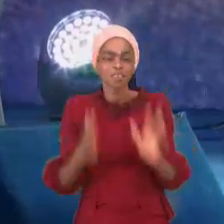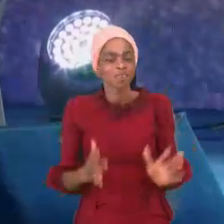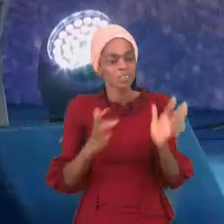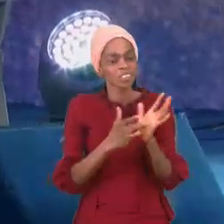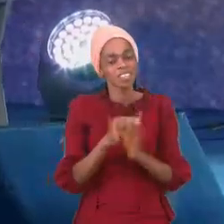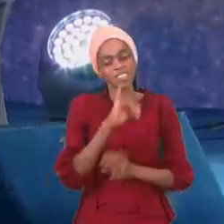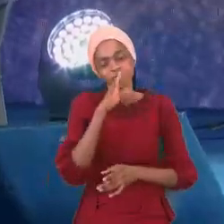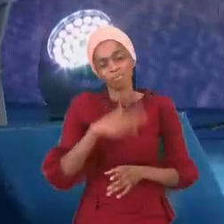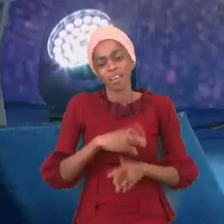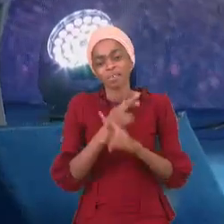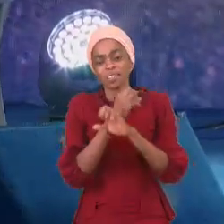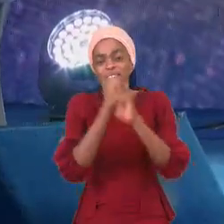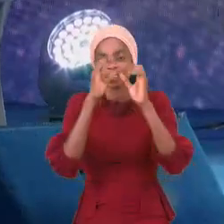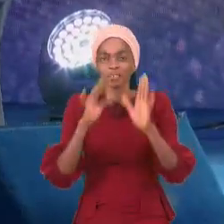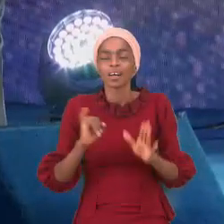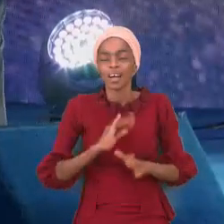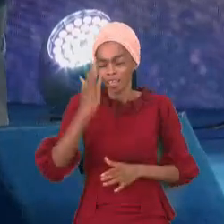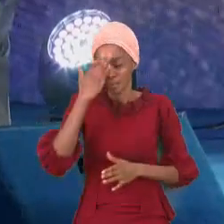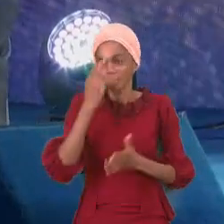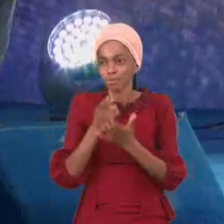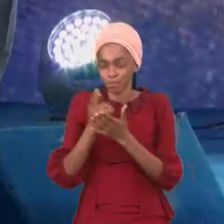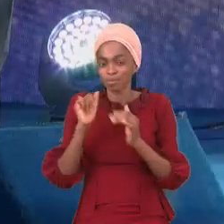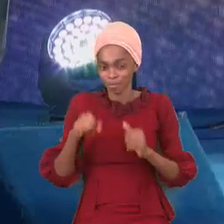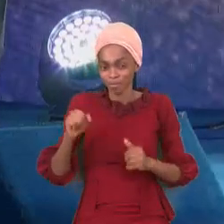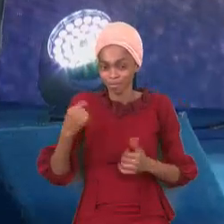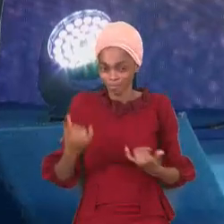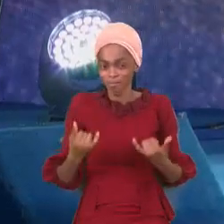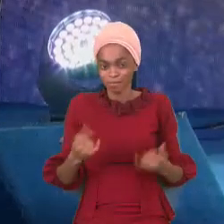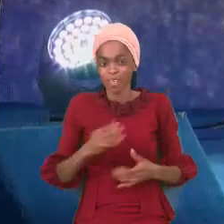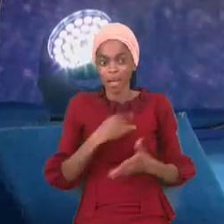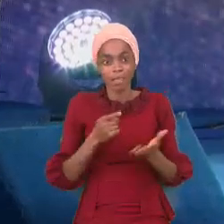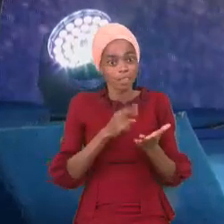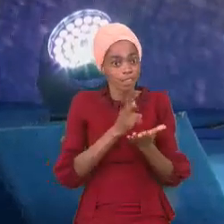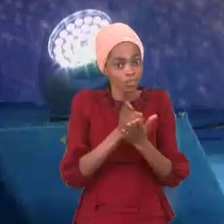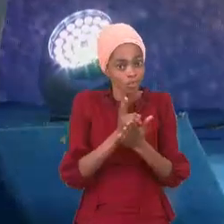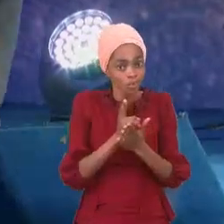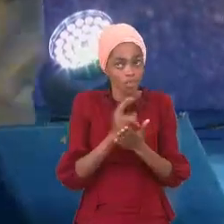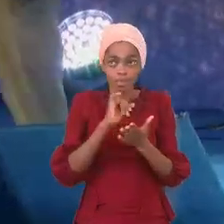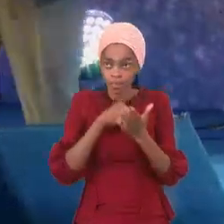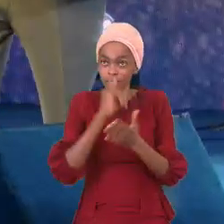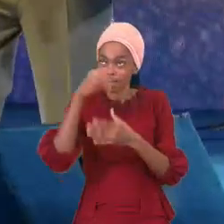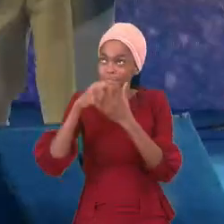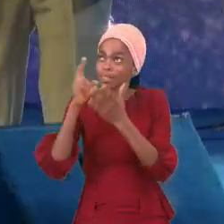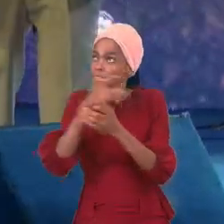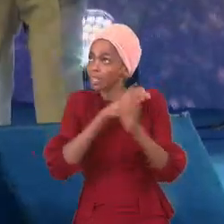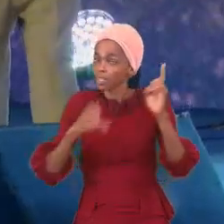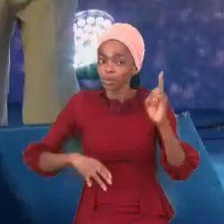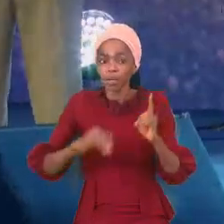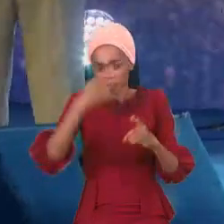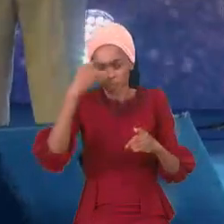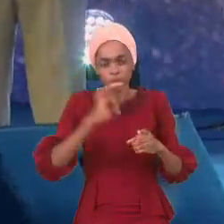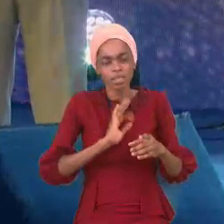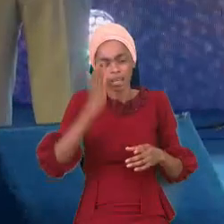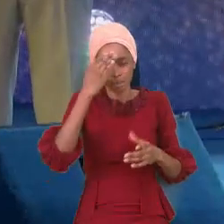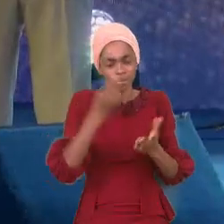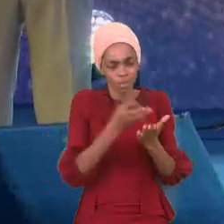Redeemer tonight. I know the truth now. I know the truth. The truth as it is in Christ. And because I know the truth,